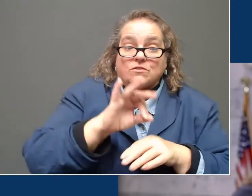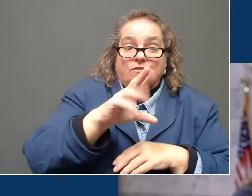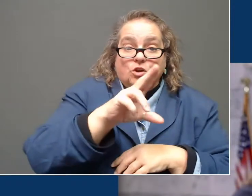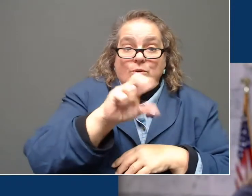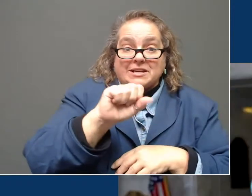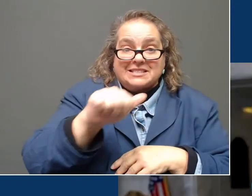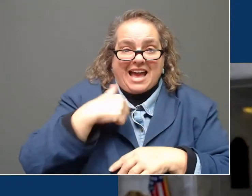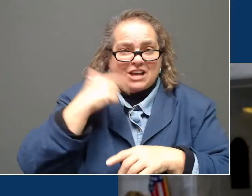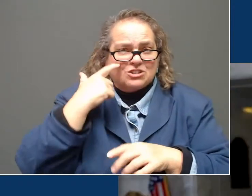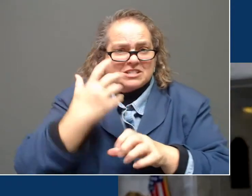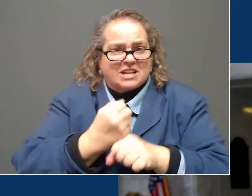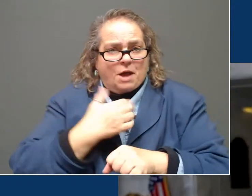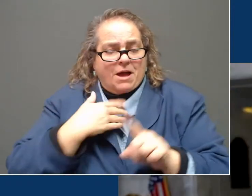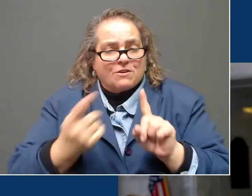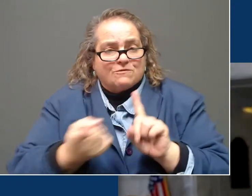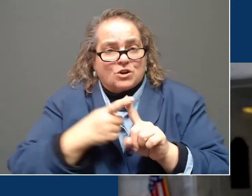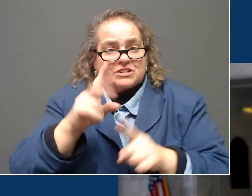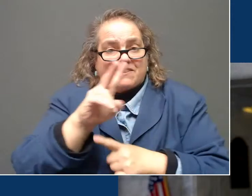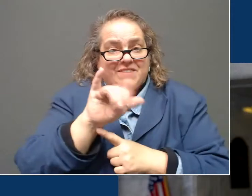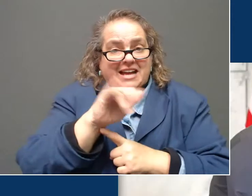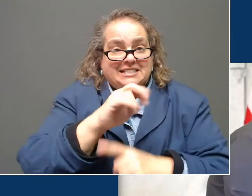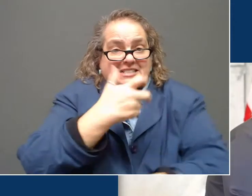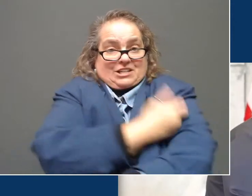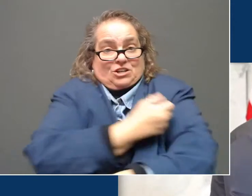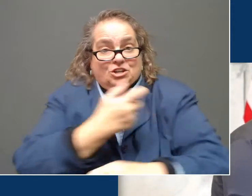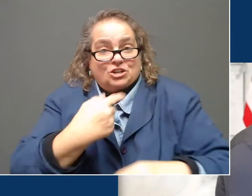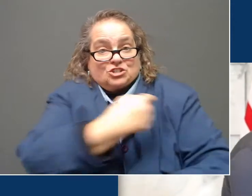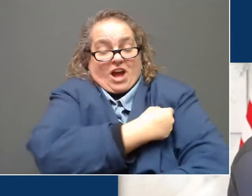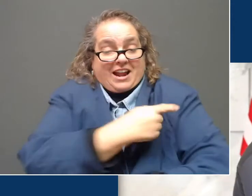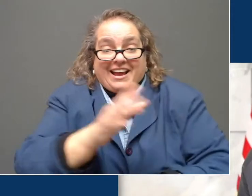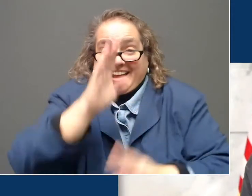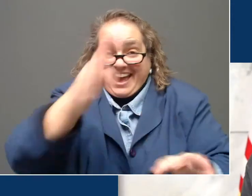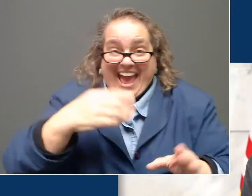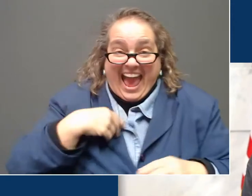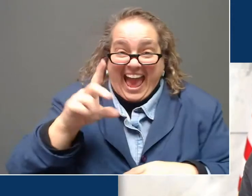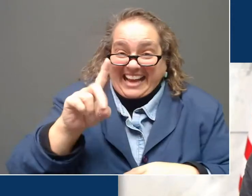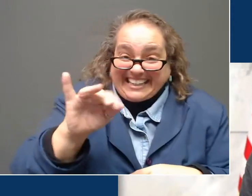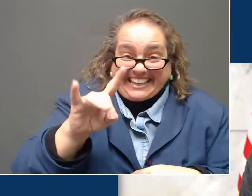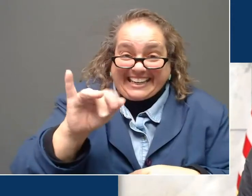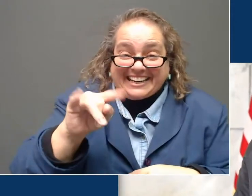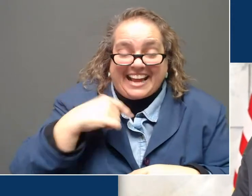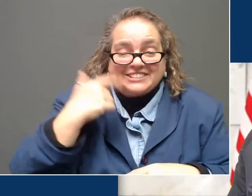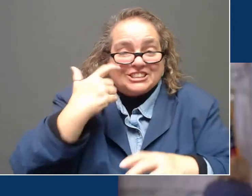put together a short video. Let's give it a look. I hope you enjoy it.